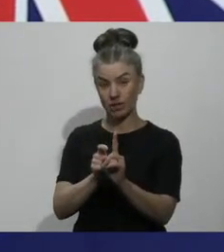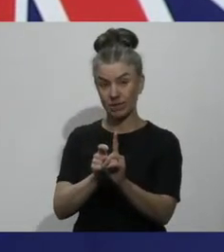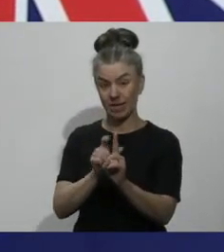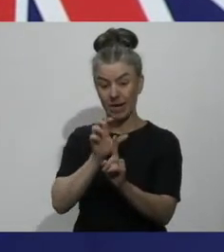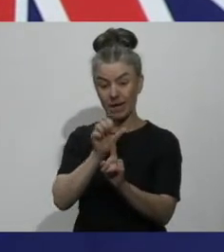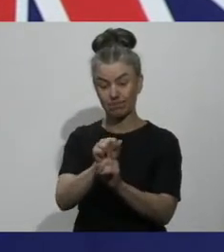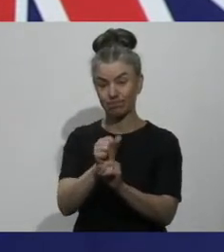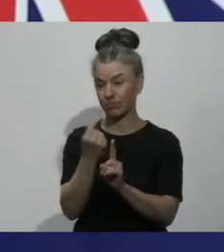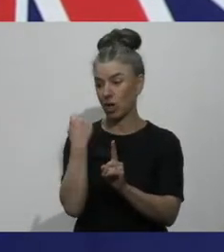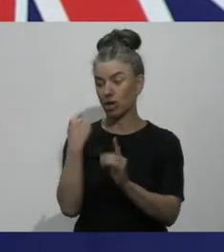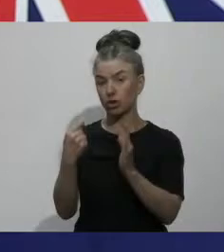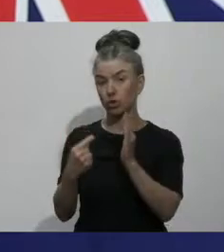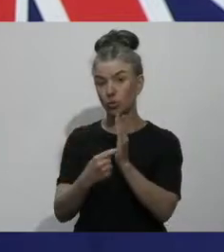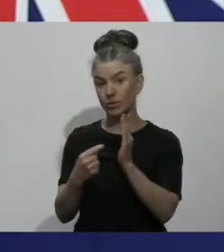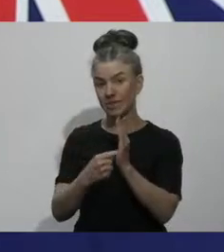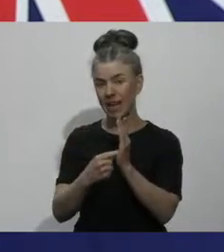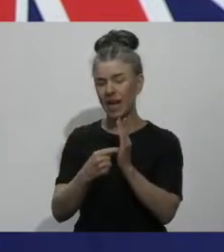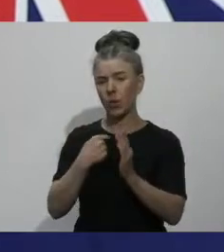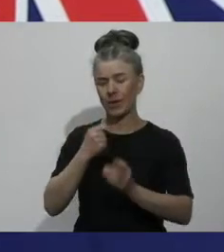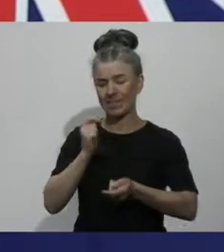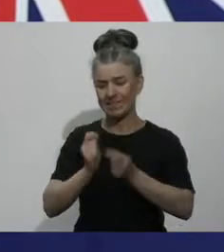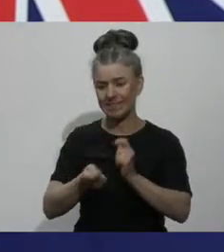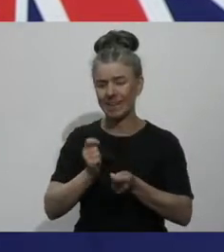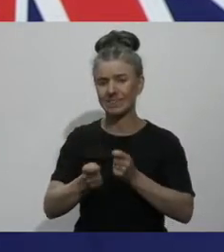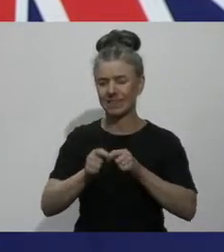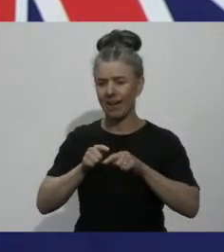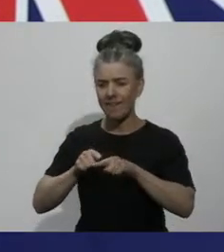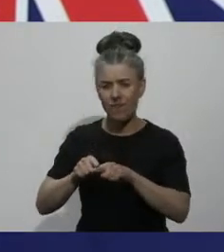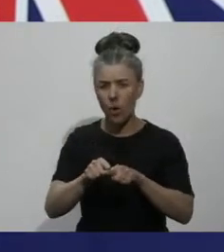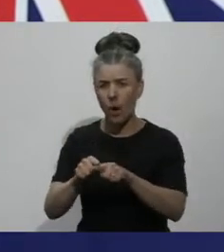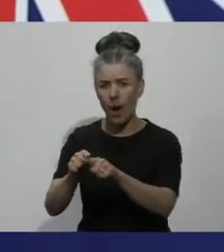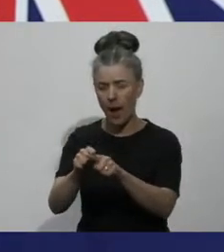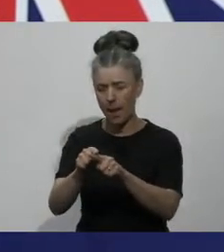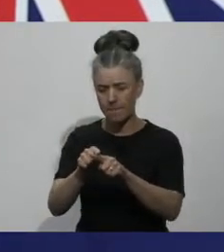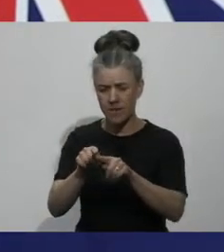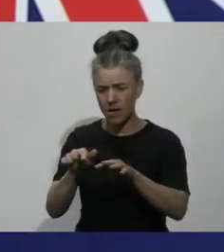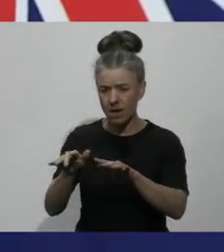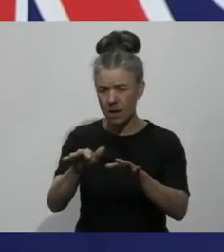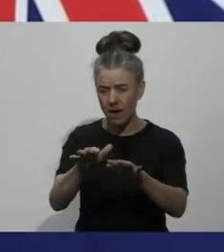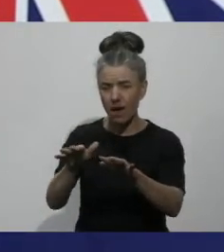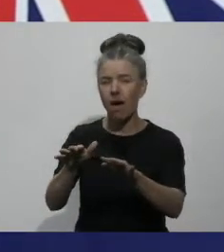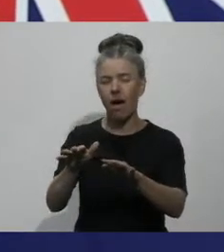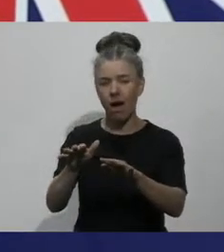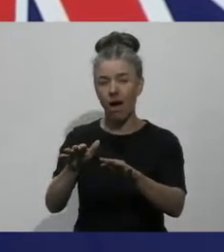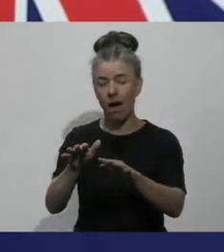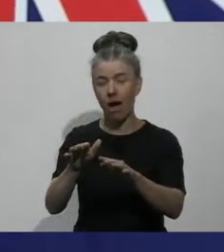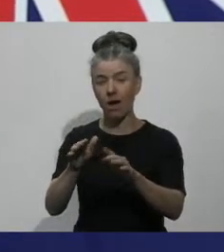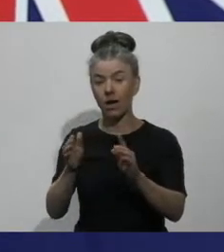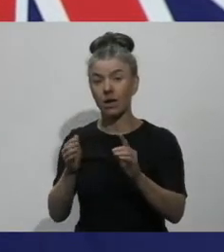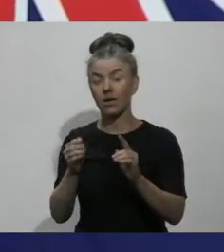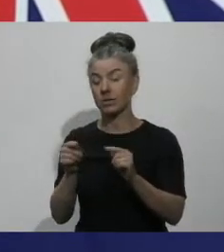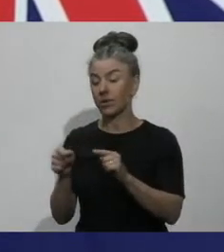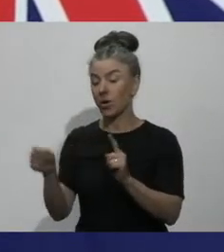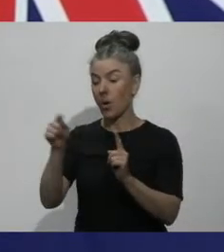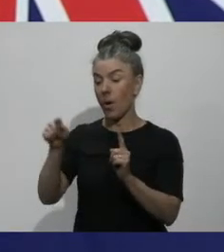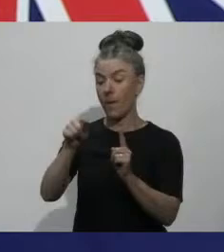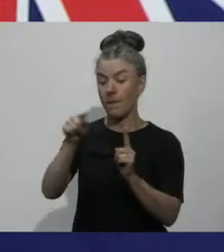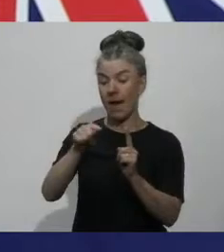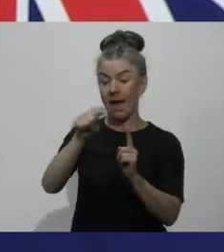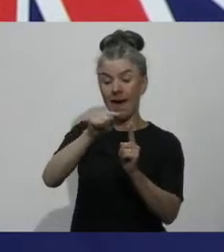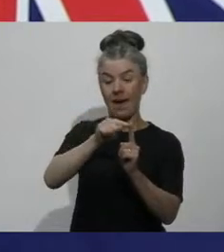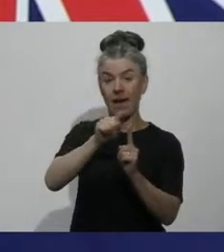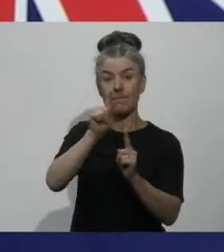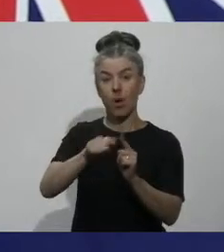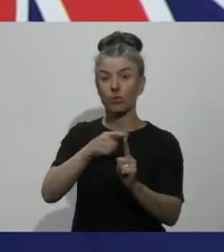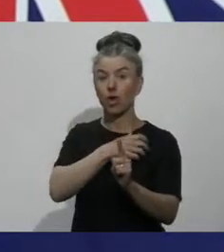Tuesday, extensive testing and contact tracing has since determined that the earliest case we have found to